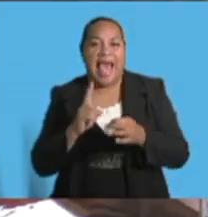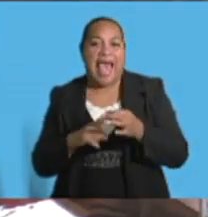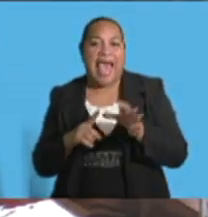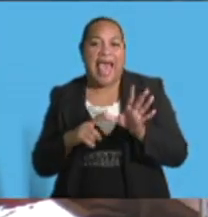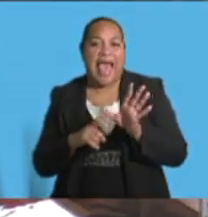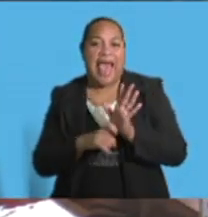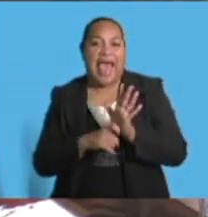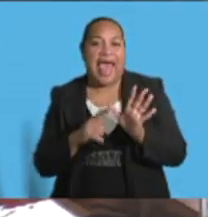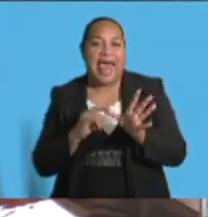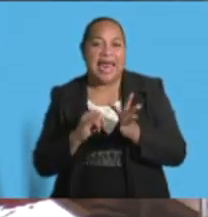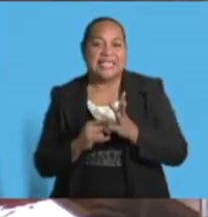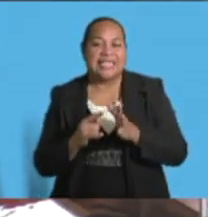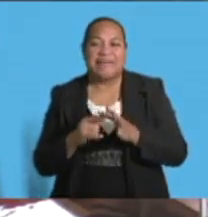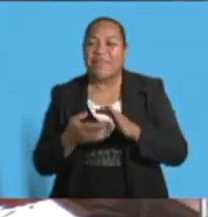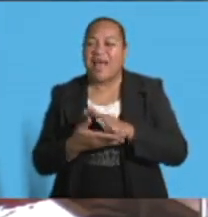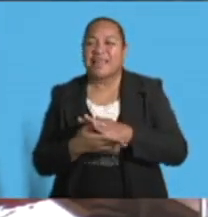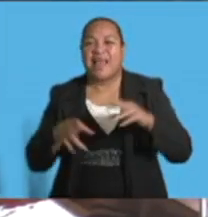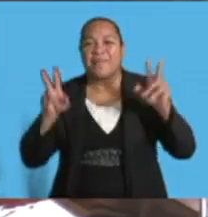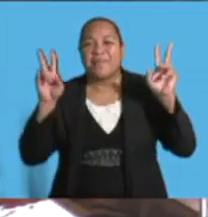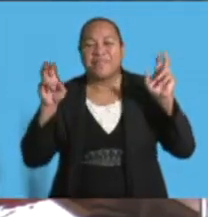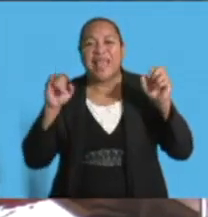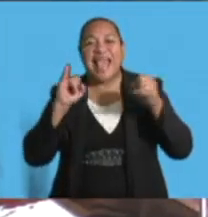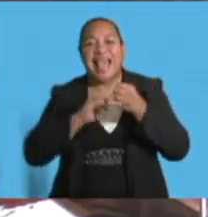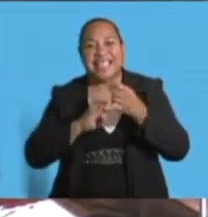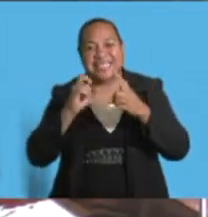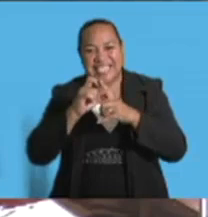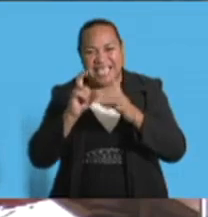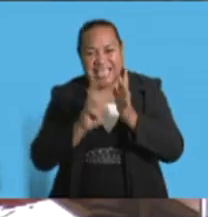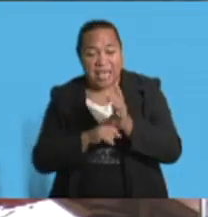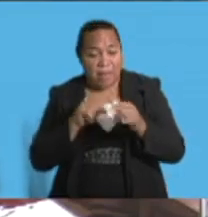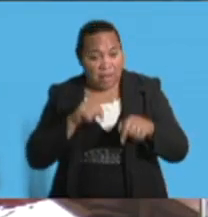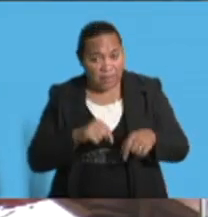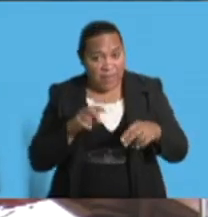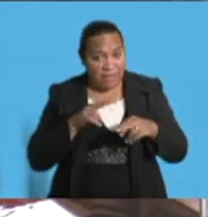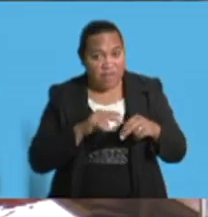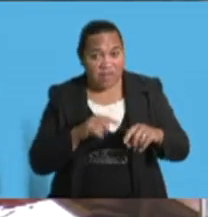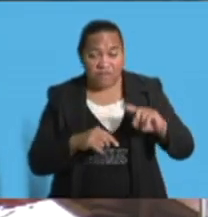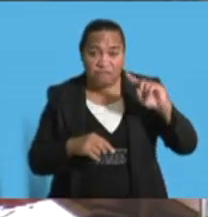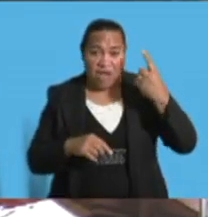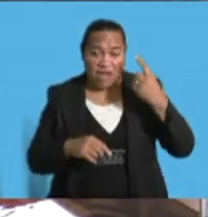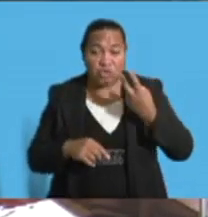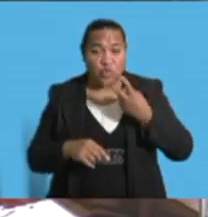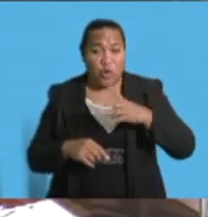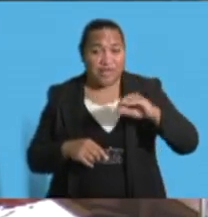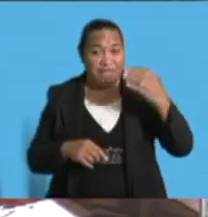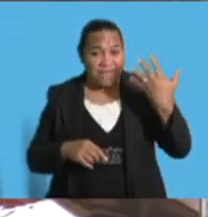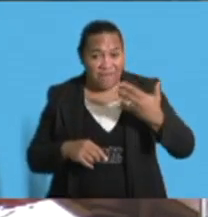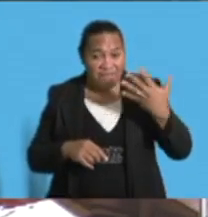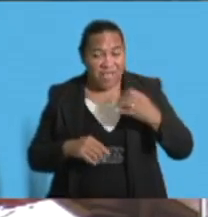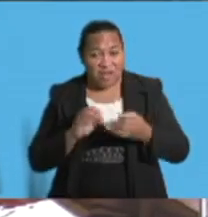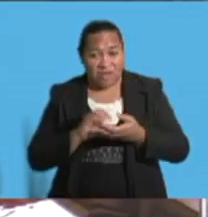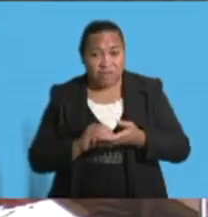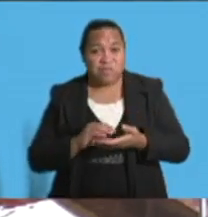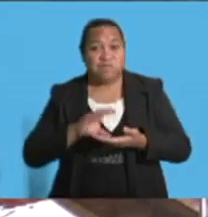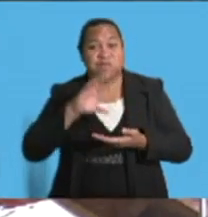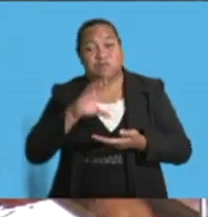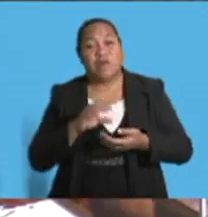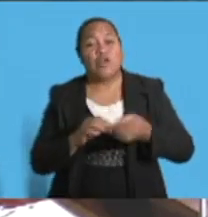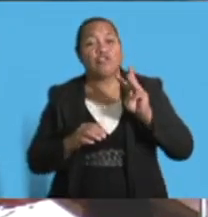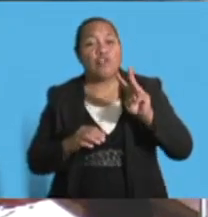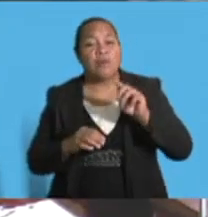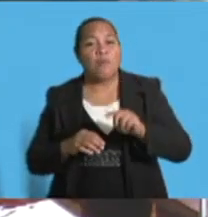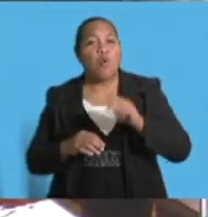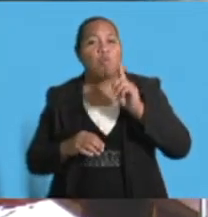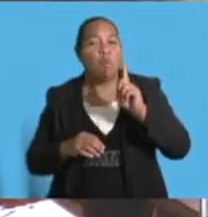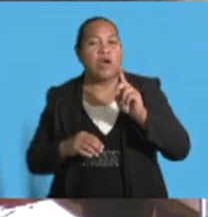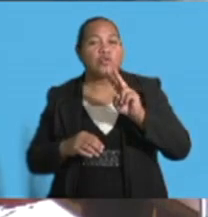under SDL. Under Fiji First government, Madam Speaker, in 2015, our revenue increased to $3.12